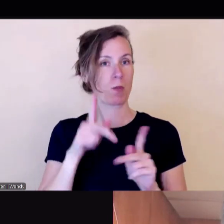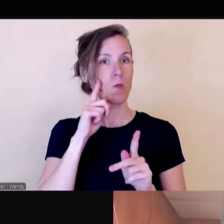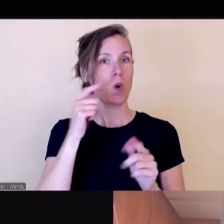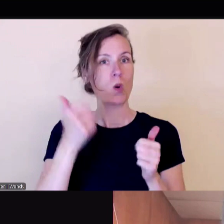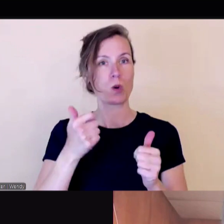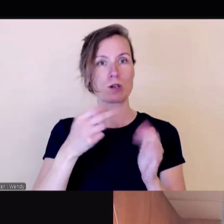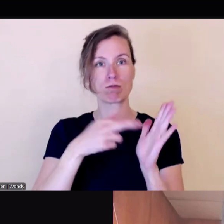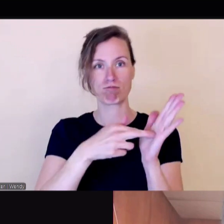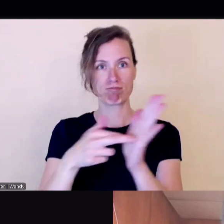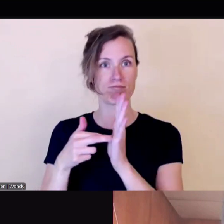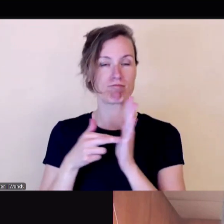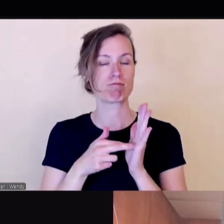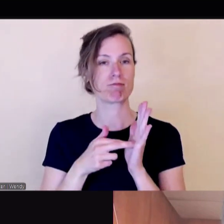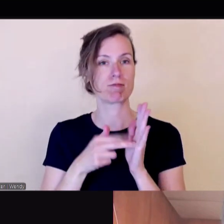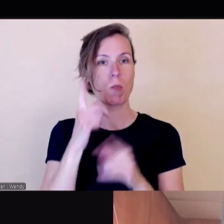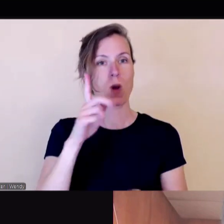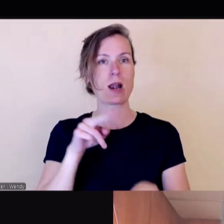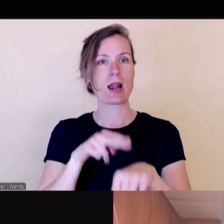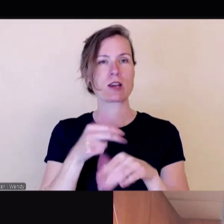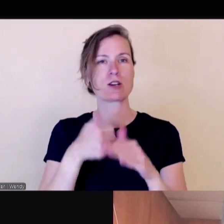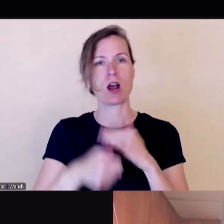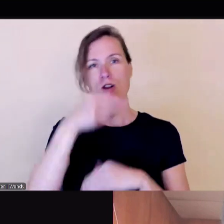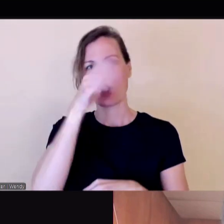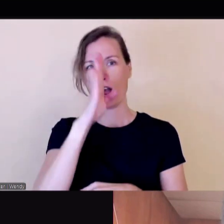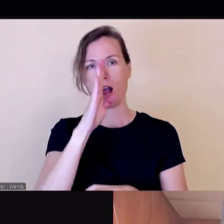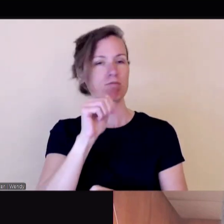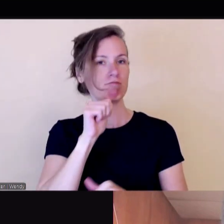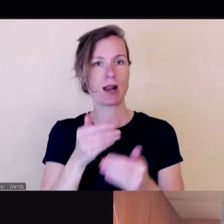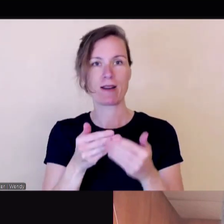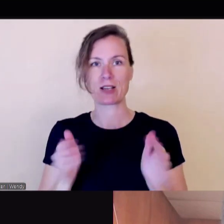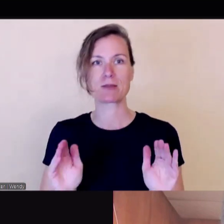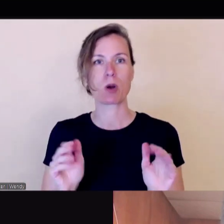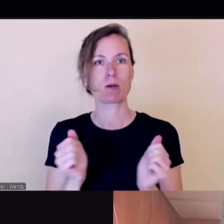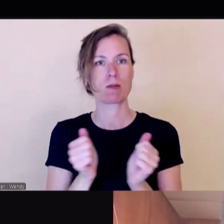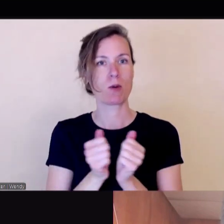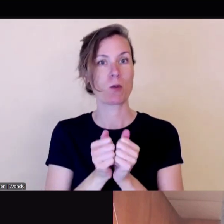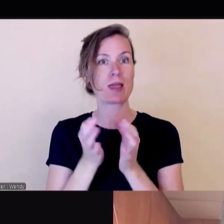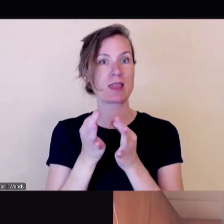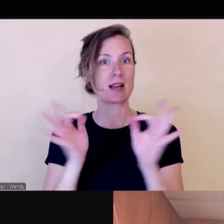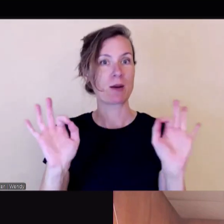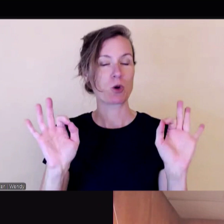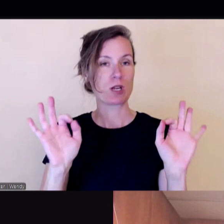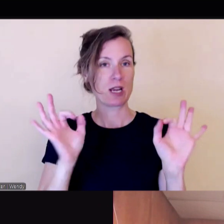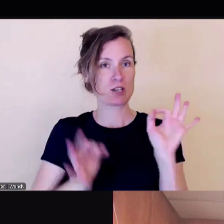nation, under God, indivisible, with liberty and justice for all.